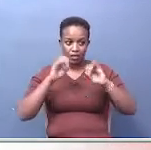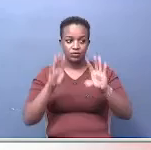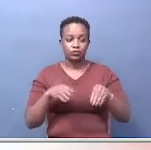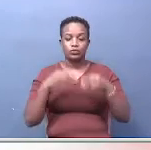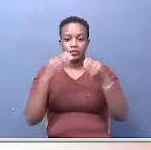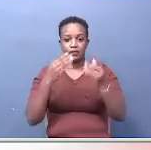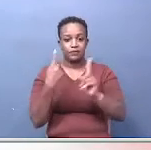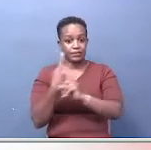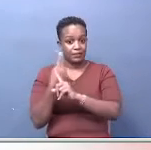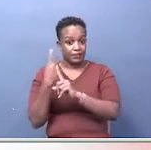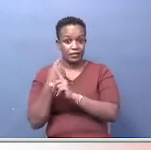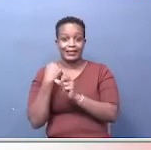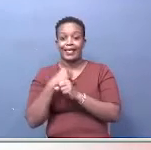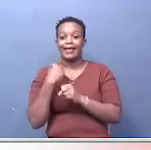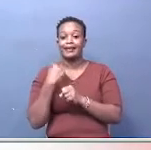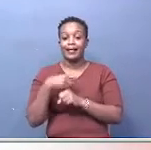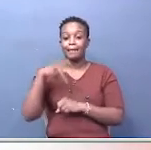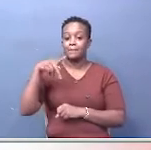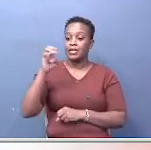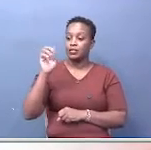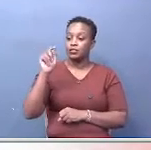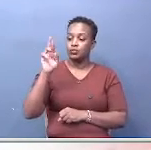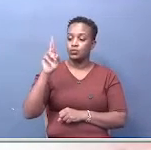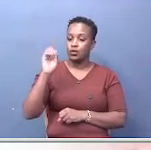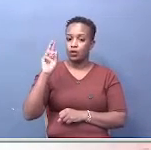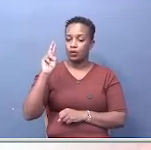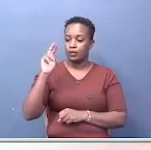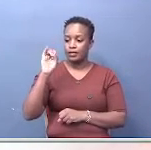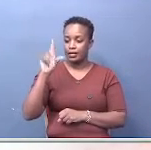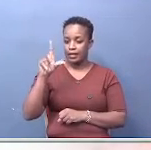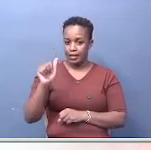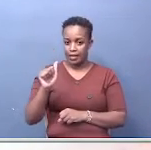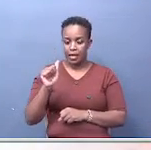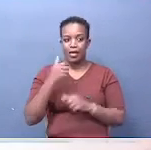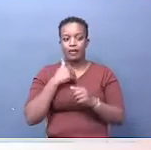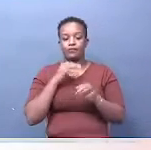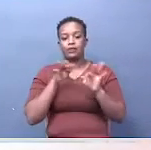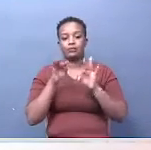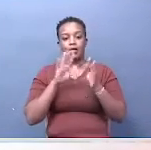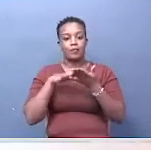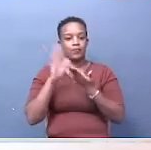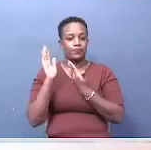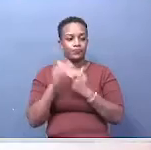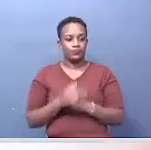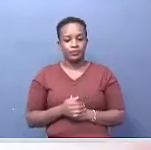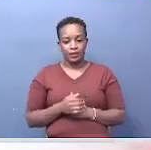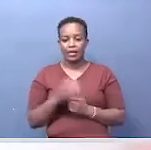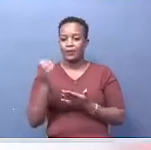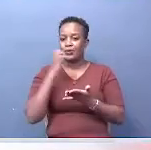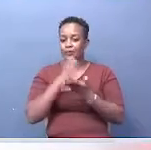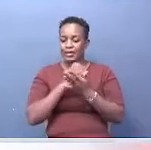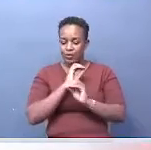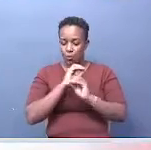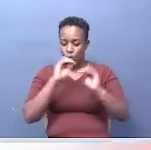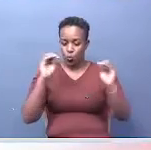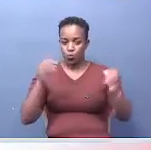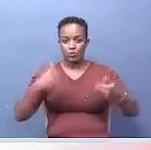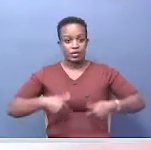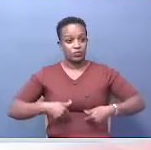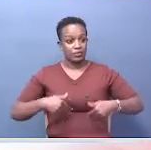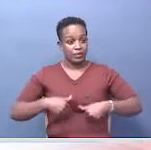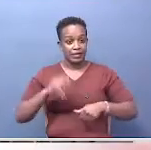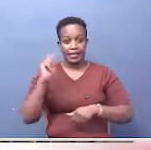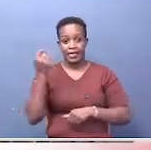alternative careers. Patronila Gorin with the details from Mombasa. Unemployment amongst the youth in Kenya is